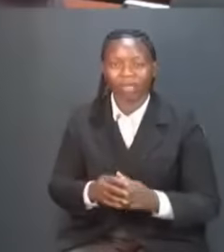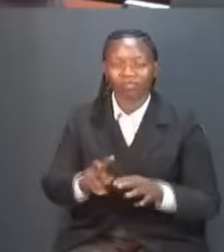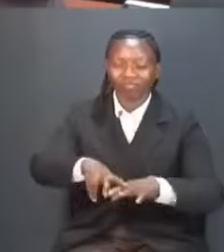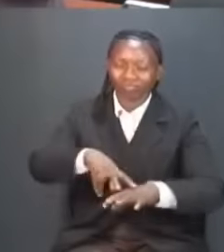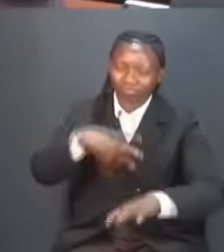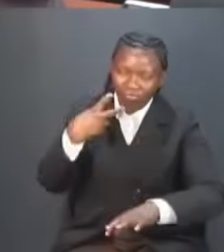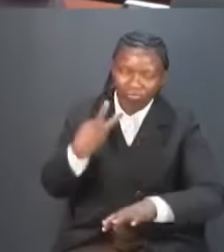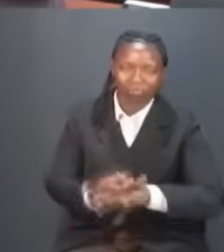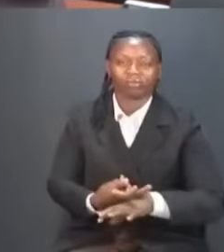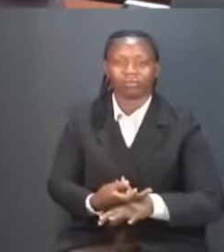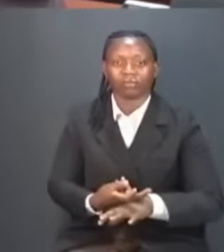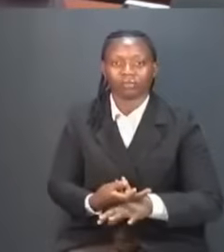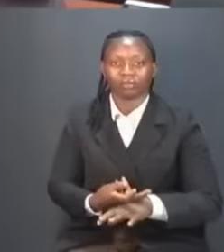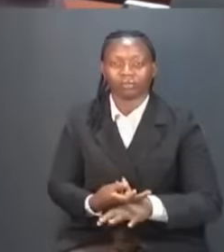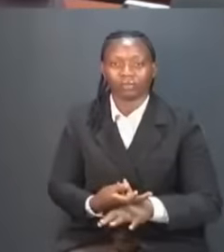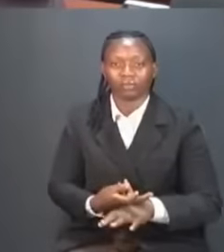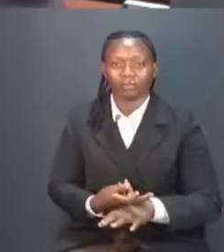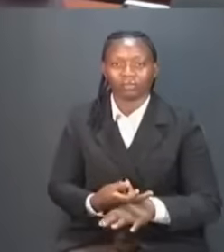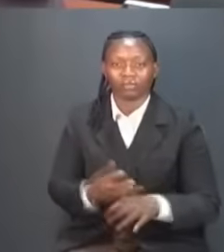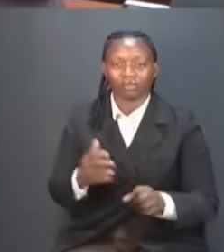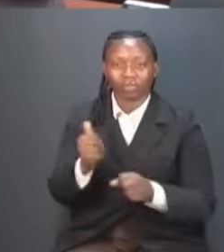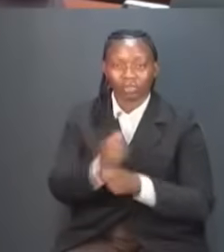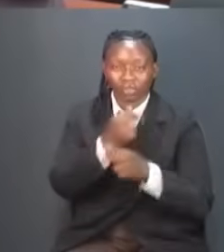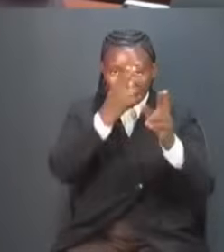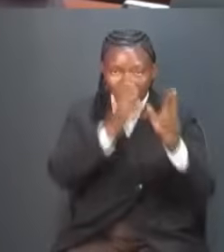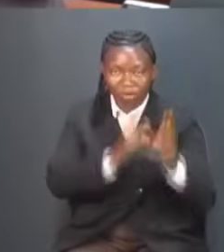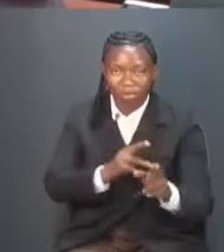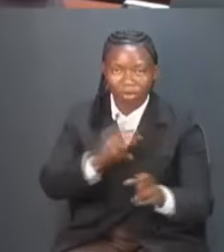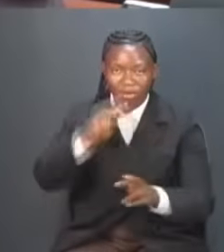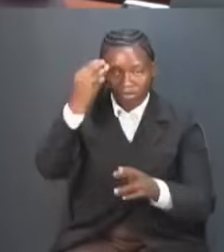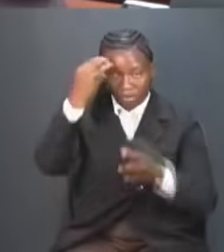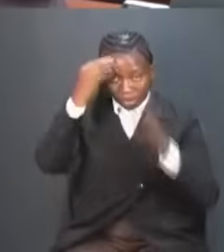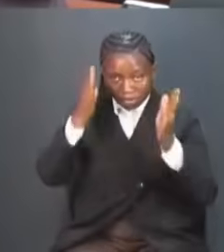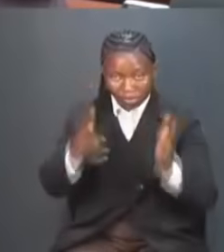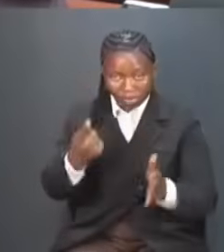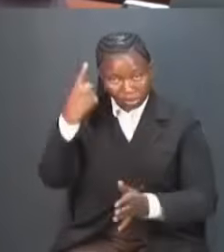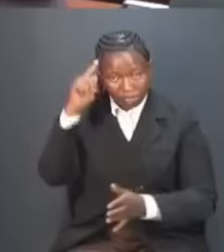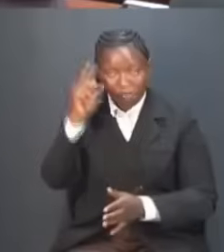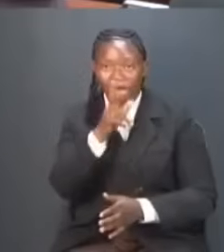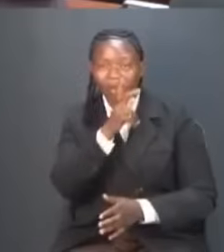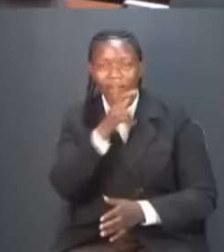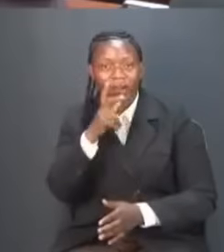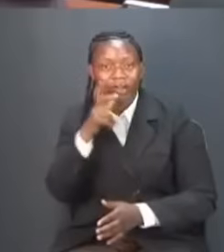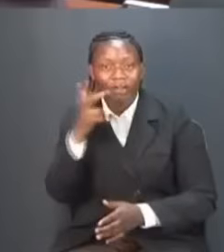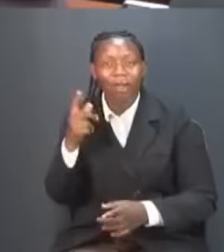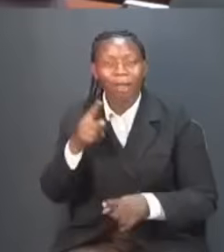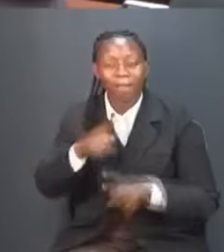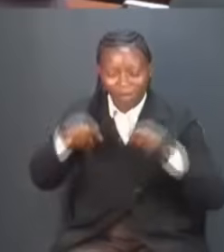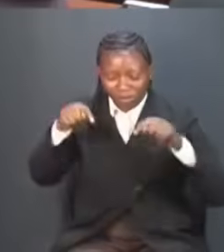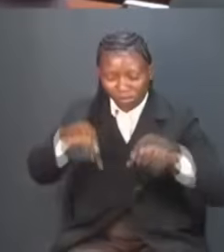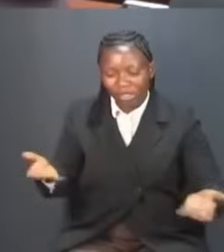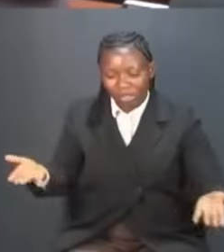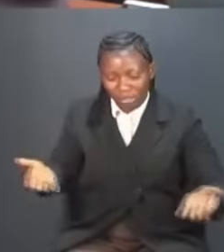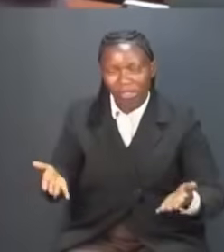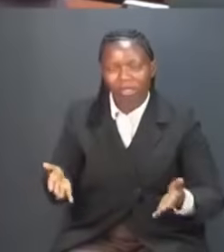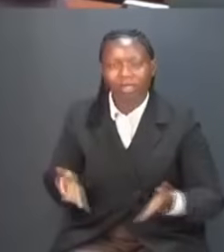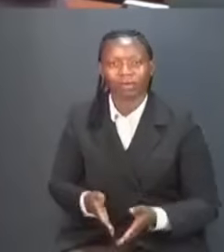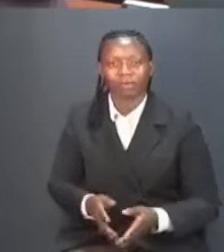to get the Honorable Minister for Agric, so that today that he's here, we can take him quickly. And